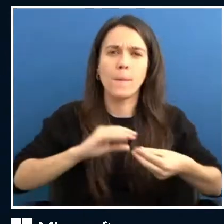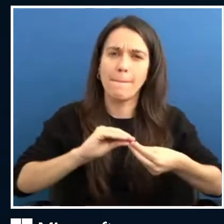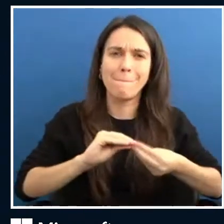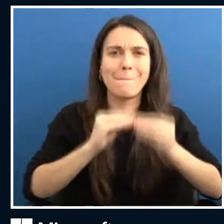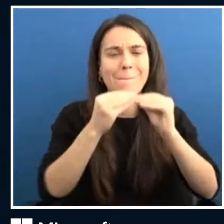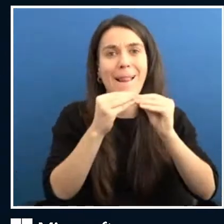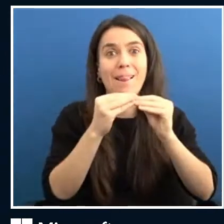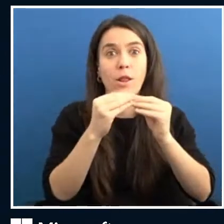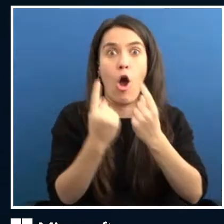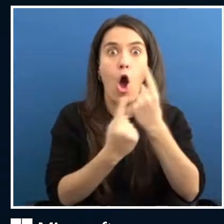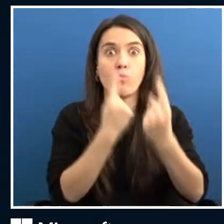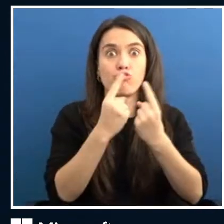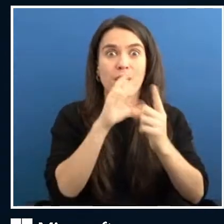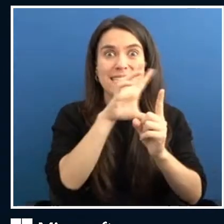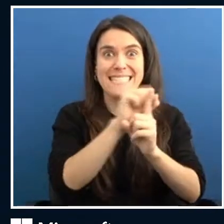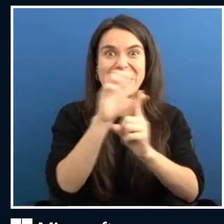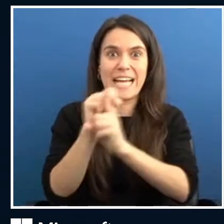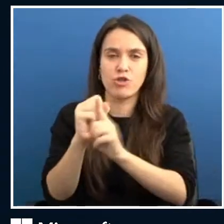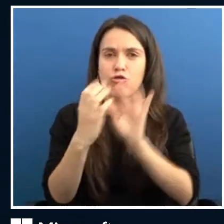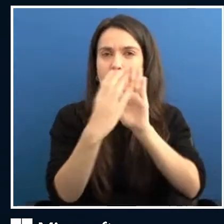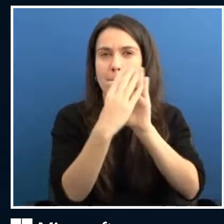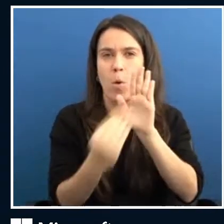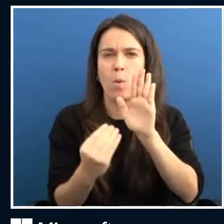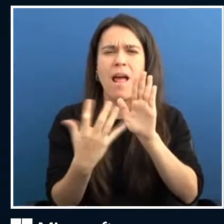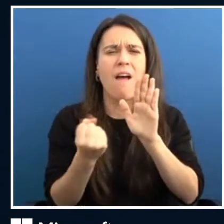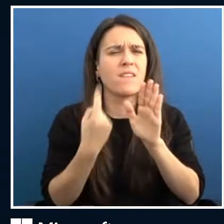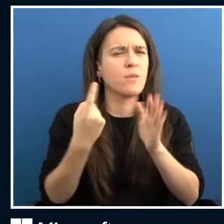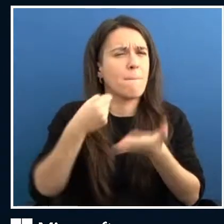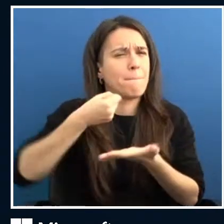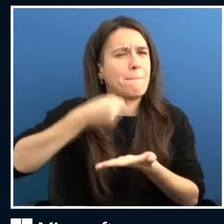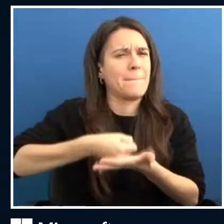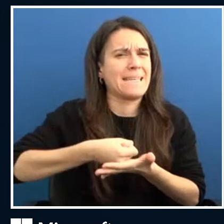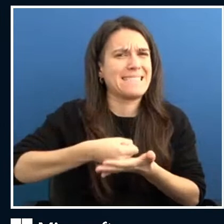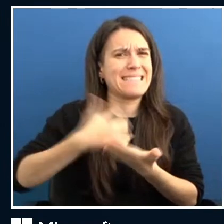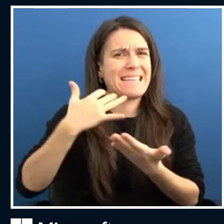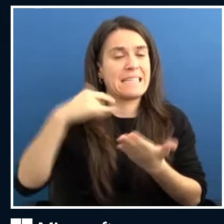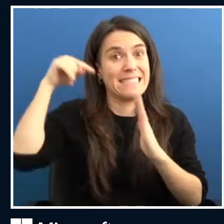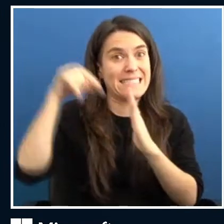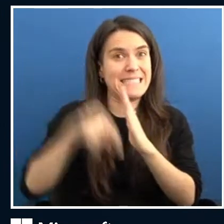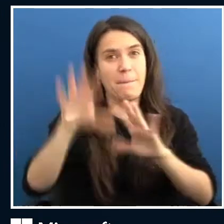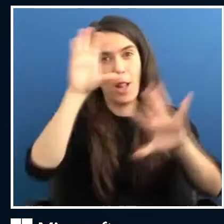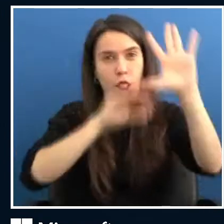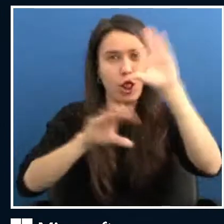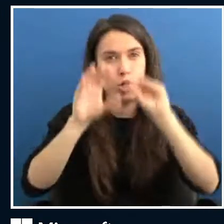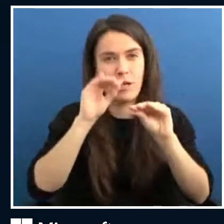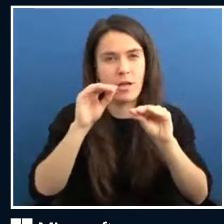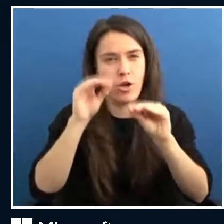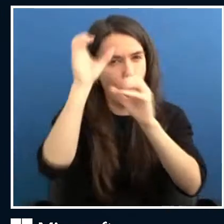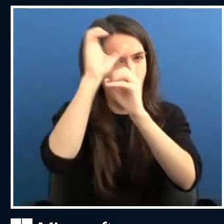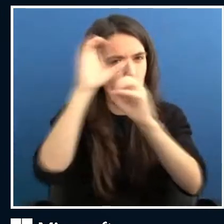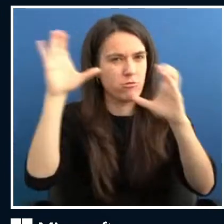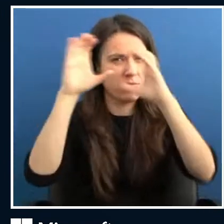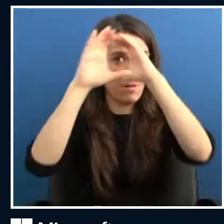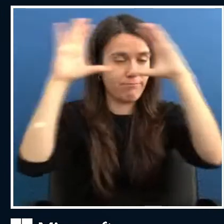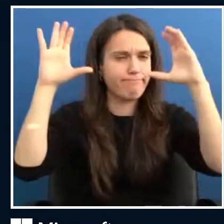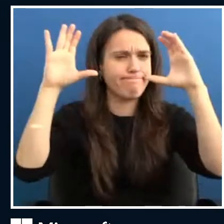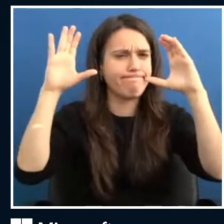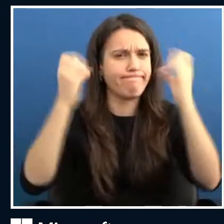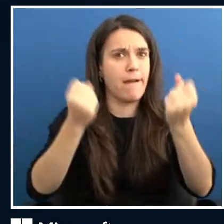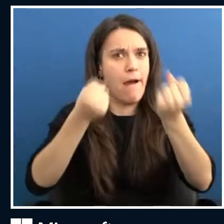are some basic deep learning concepts that we need to understand first. We need to understand